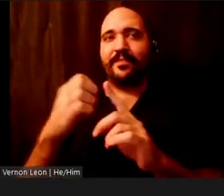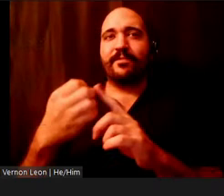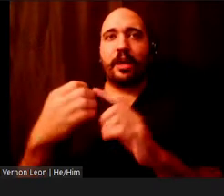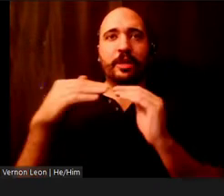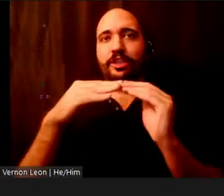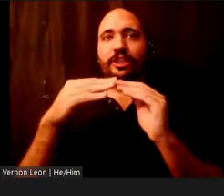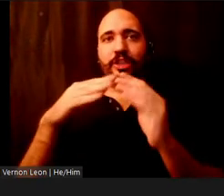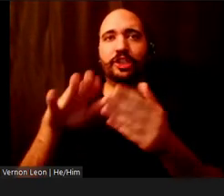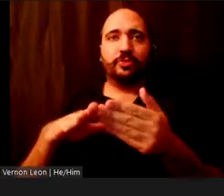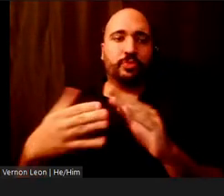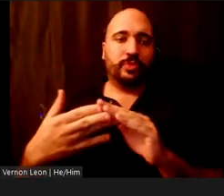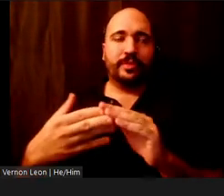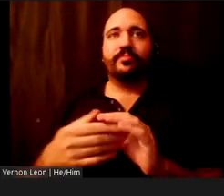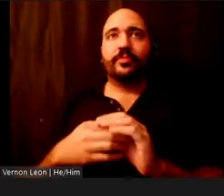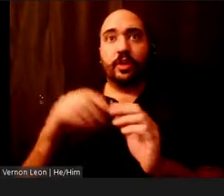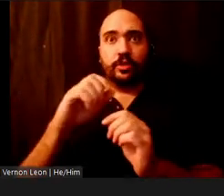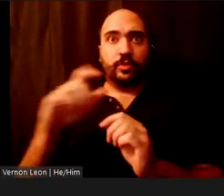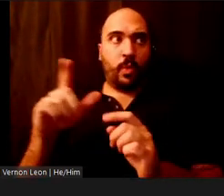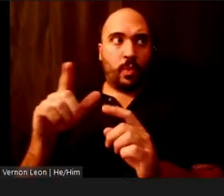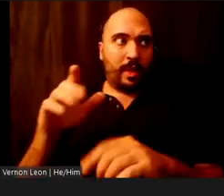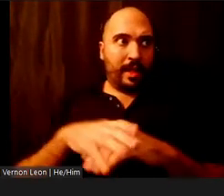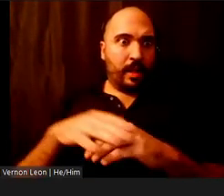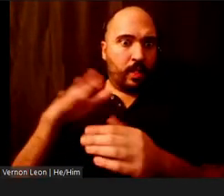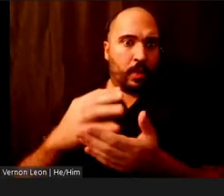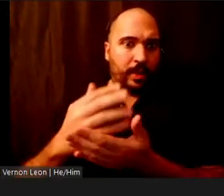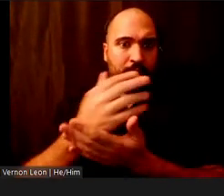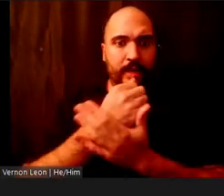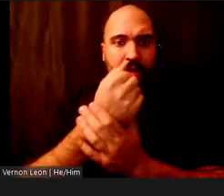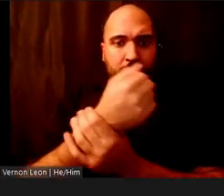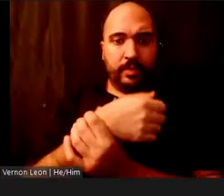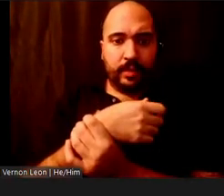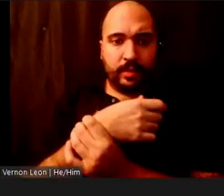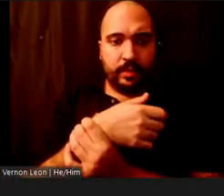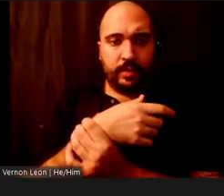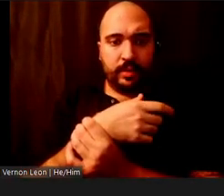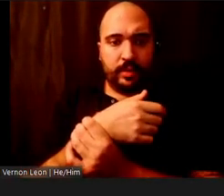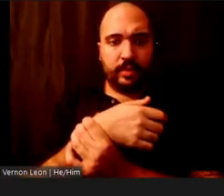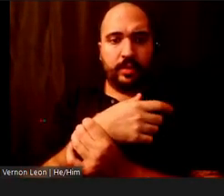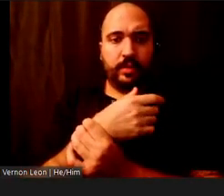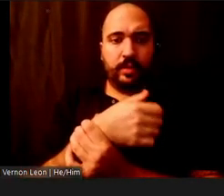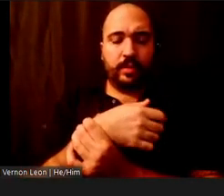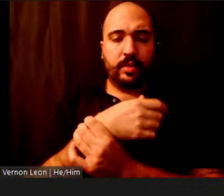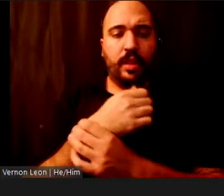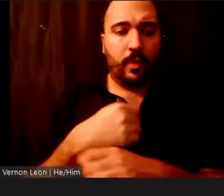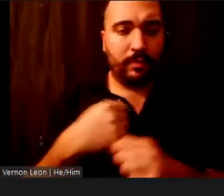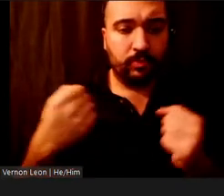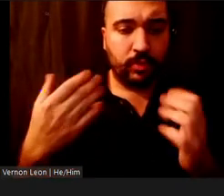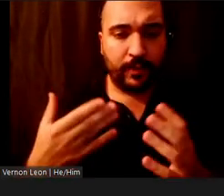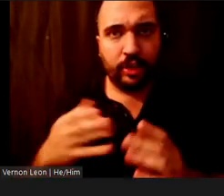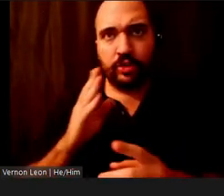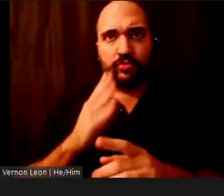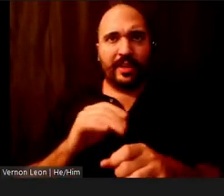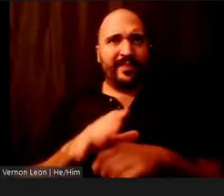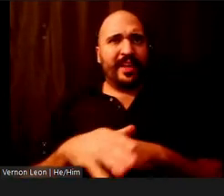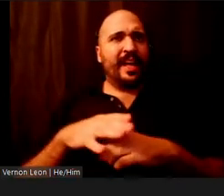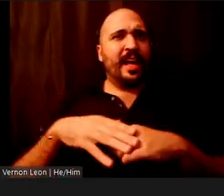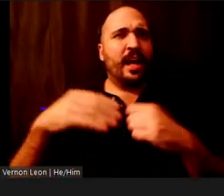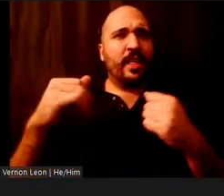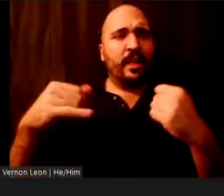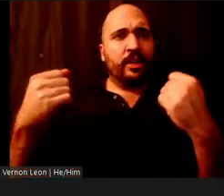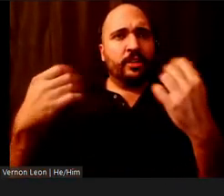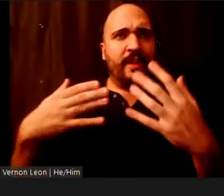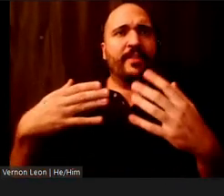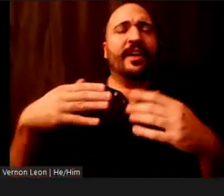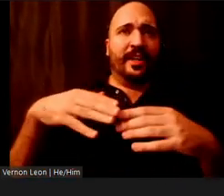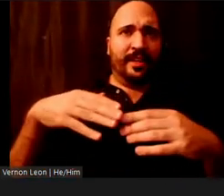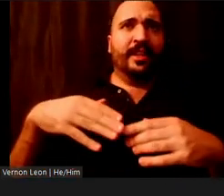respect to tolls on low income drivers coming to the Manhattan Central Business District from throughout the region, a direct effect of the project on residents of the Manhattan Central Business